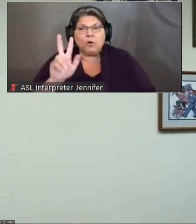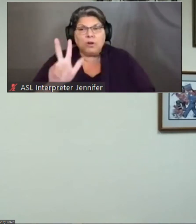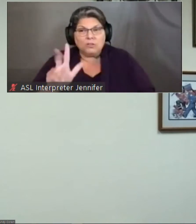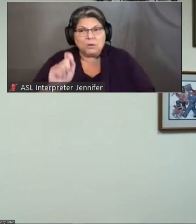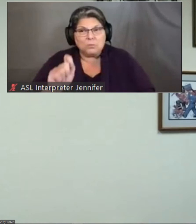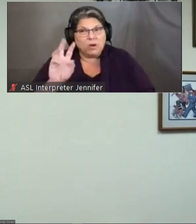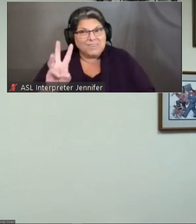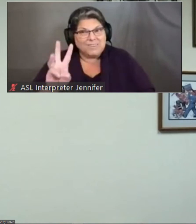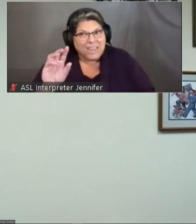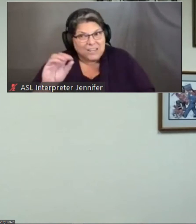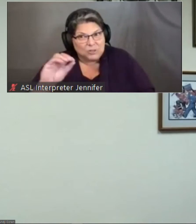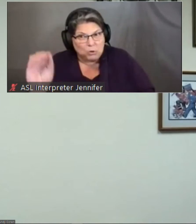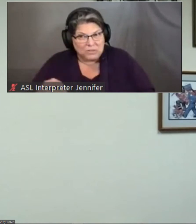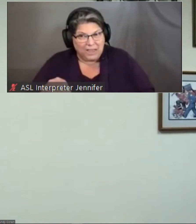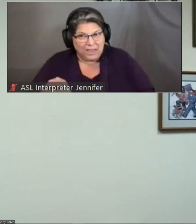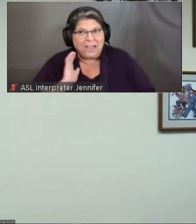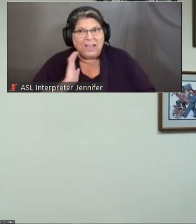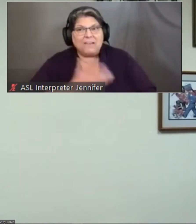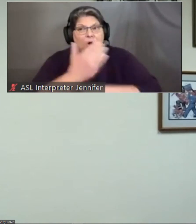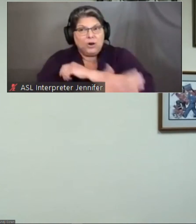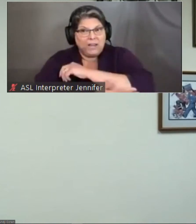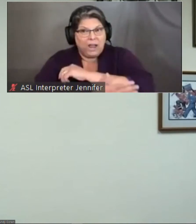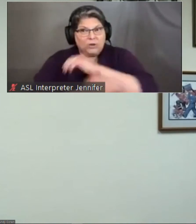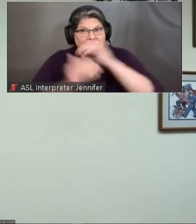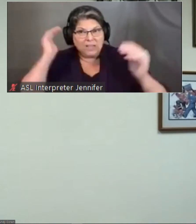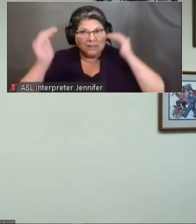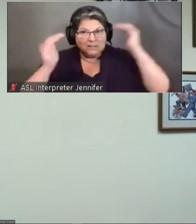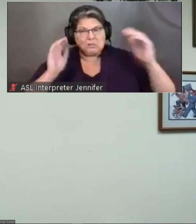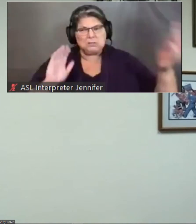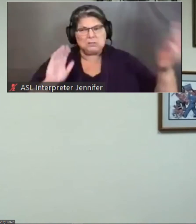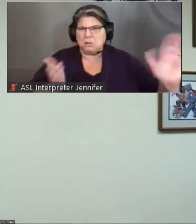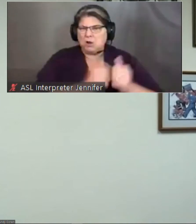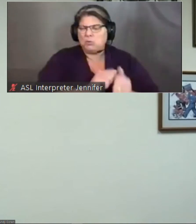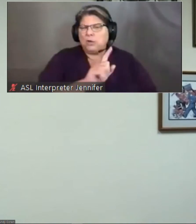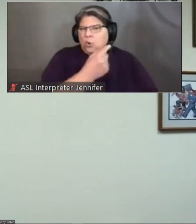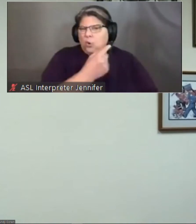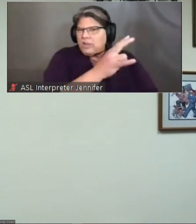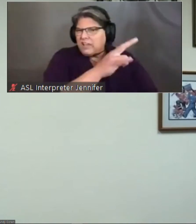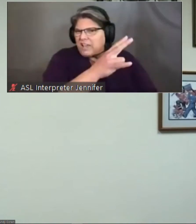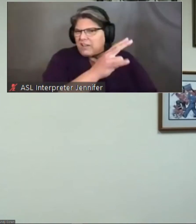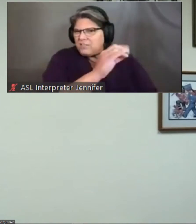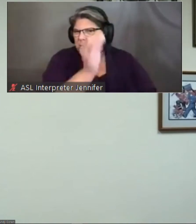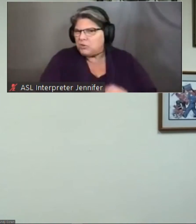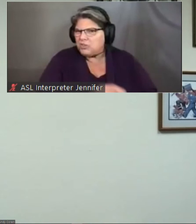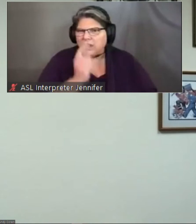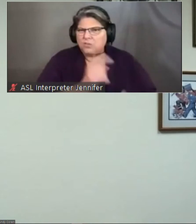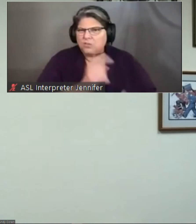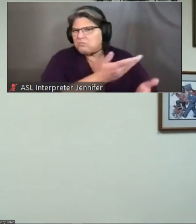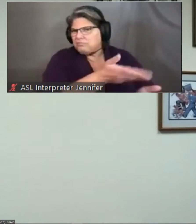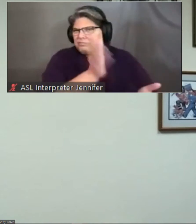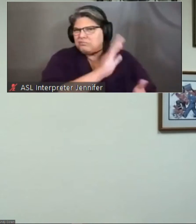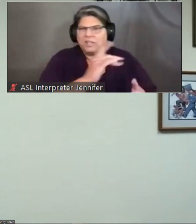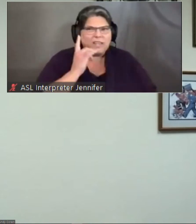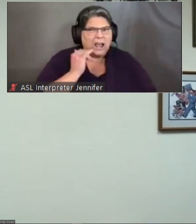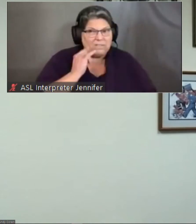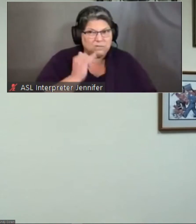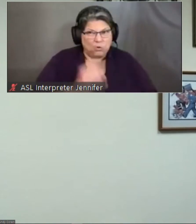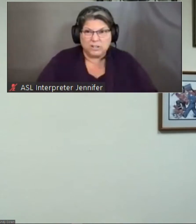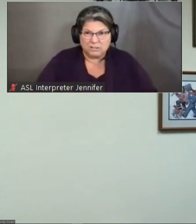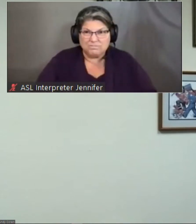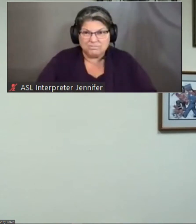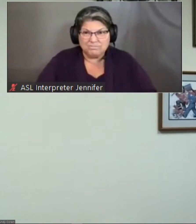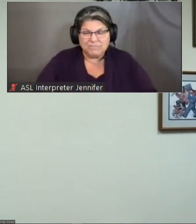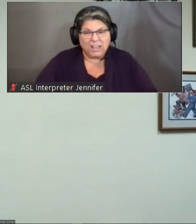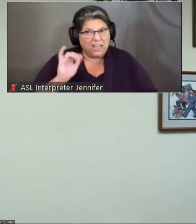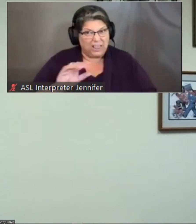43.6% of our county's adults versus 17% in the rest of California. And note that these numbers are good